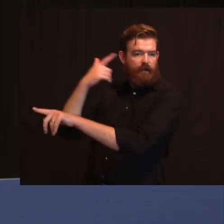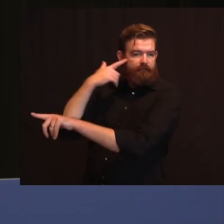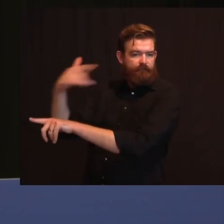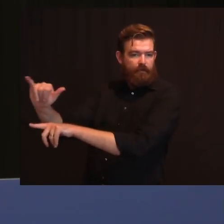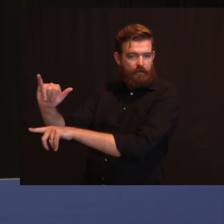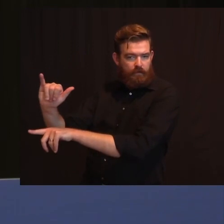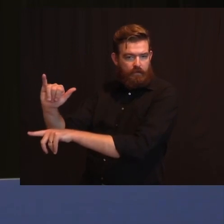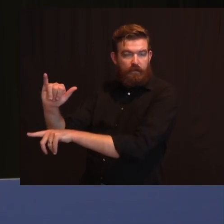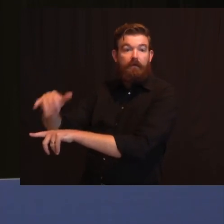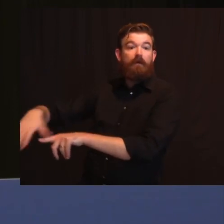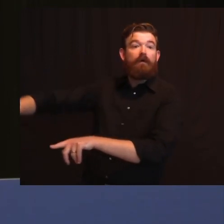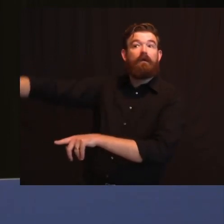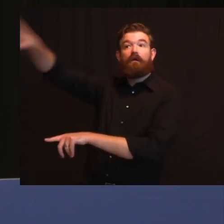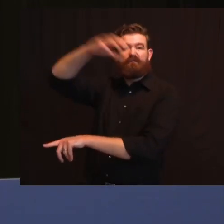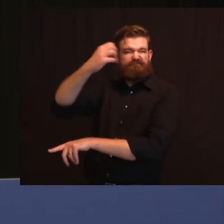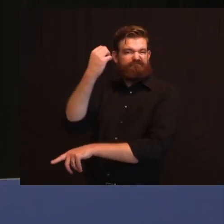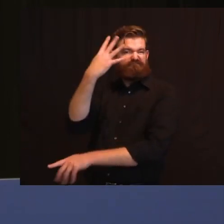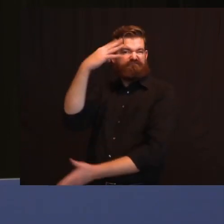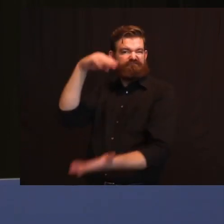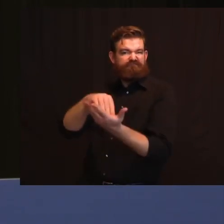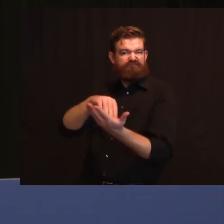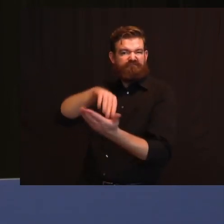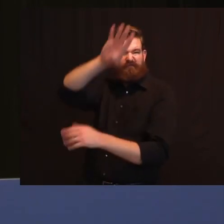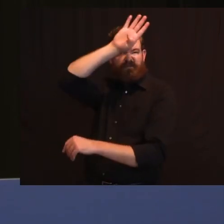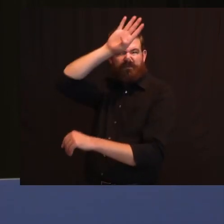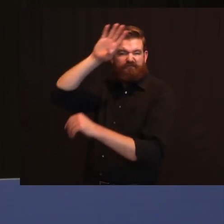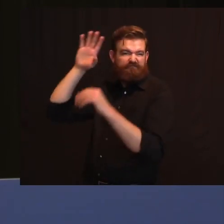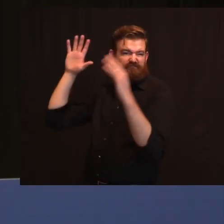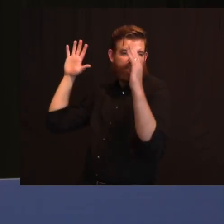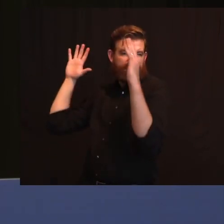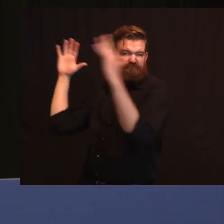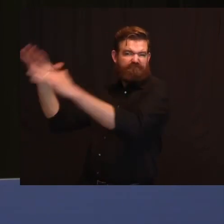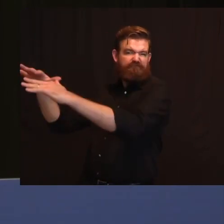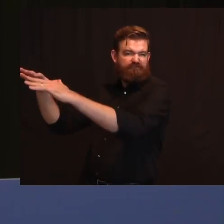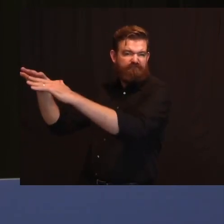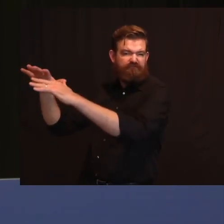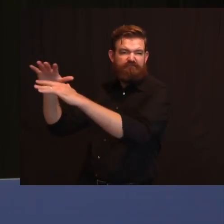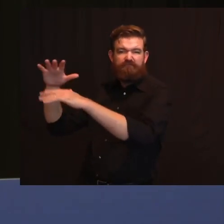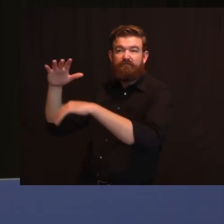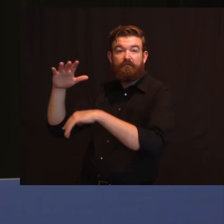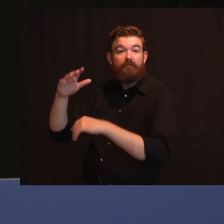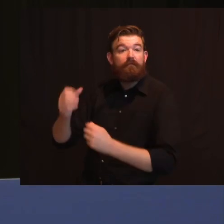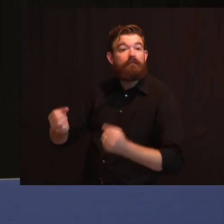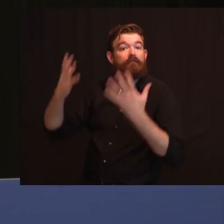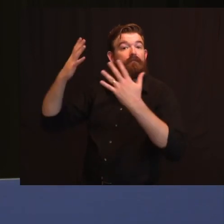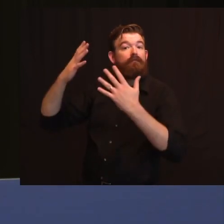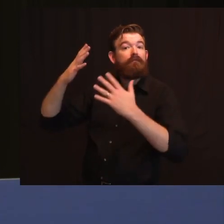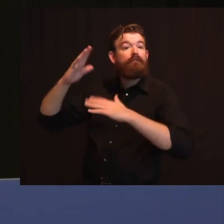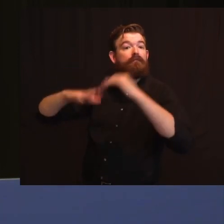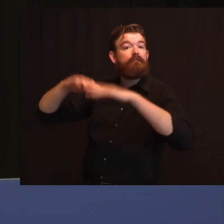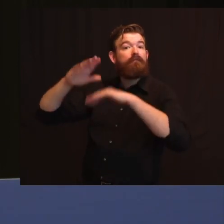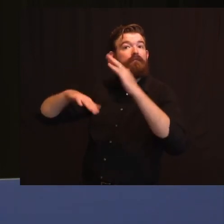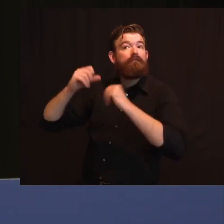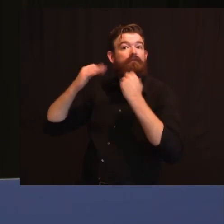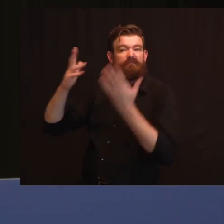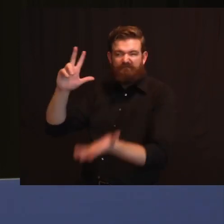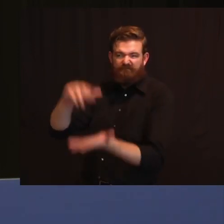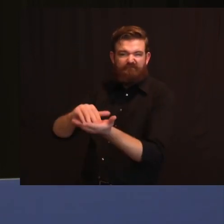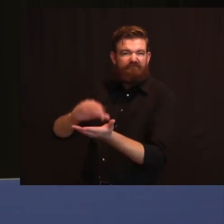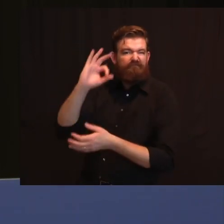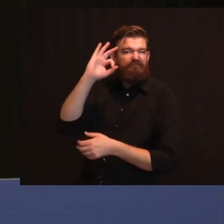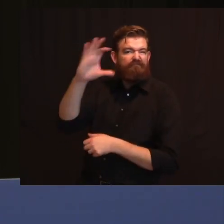now. They've lost over 3,900 structures out there. And I know whether it was California in the wake of Superstorm Sandy